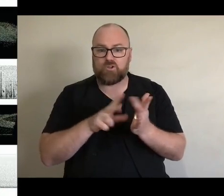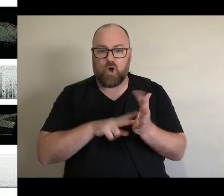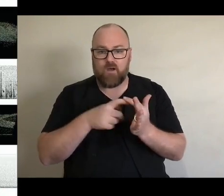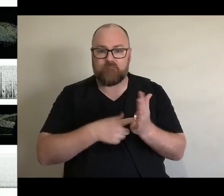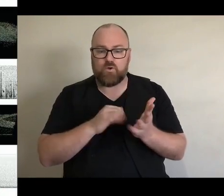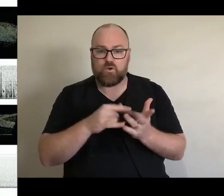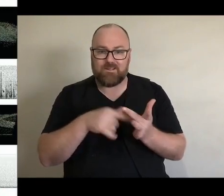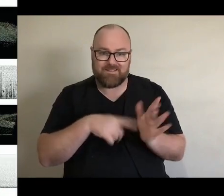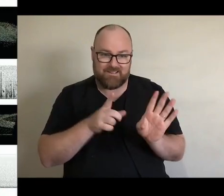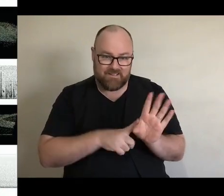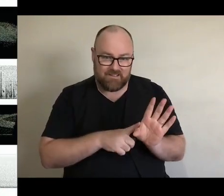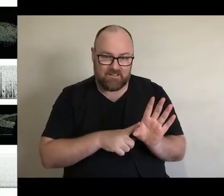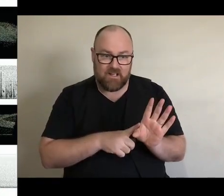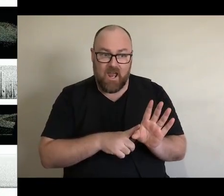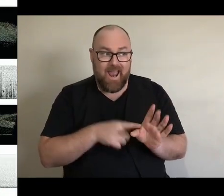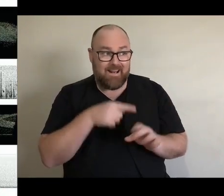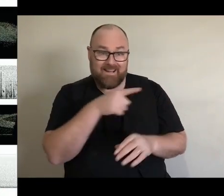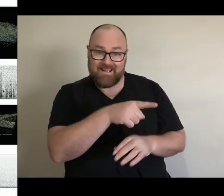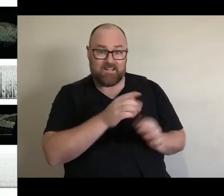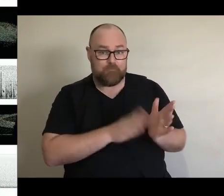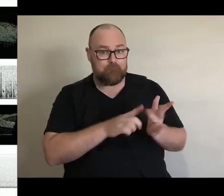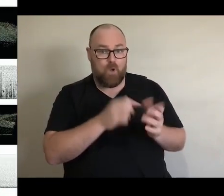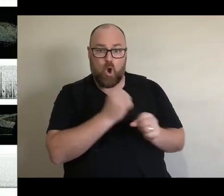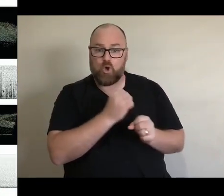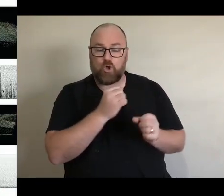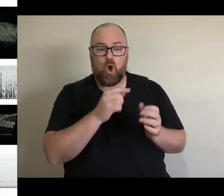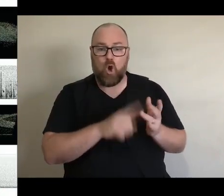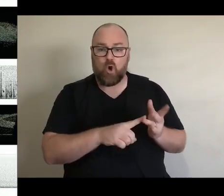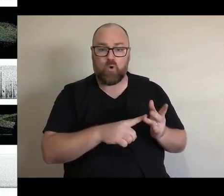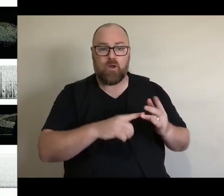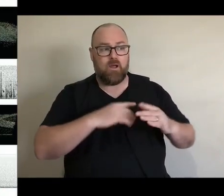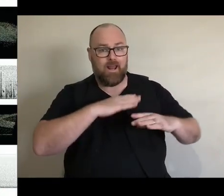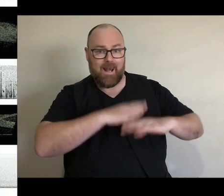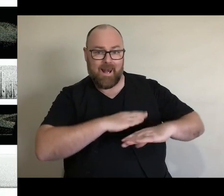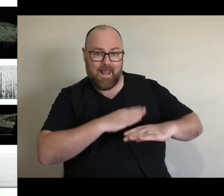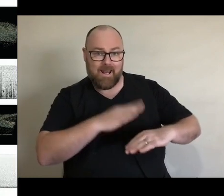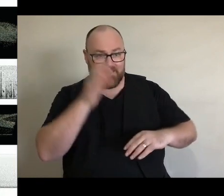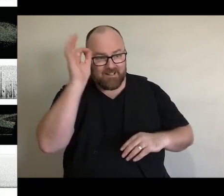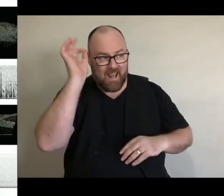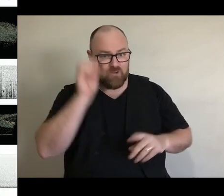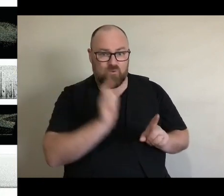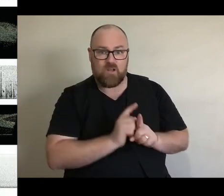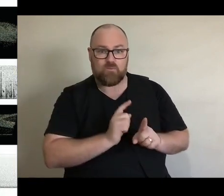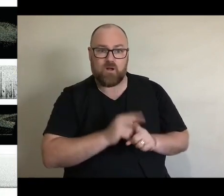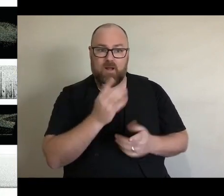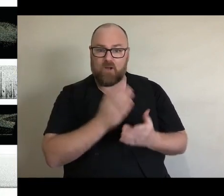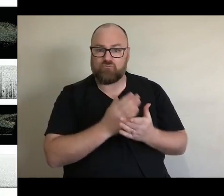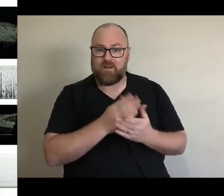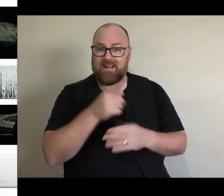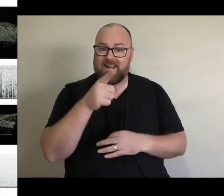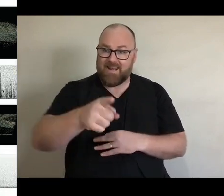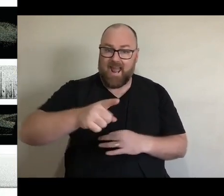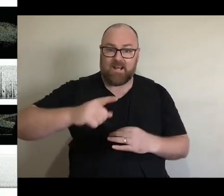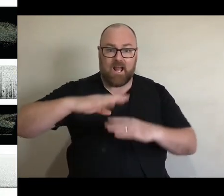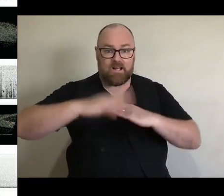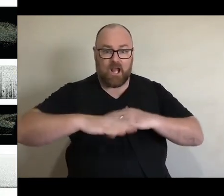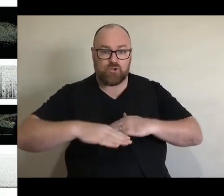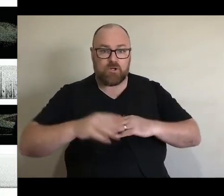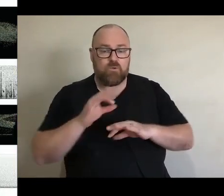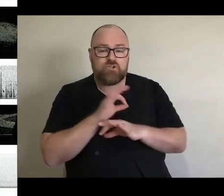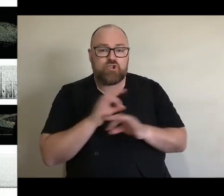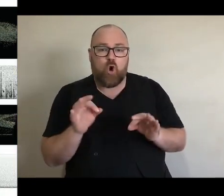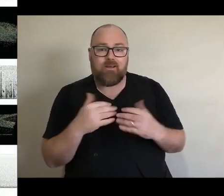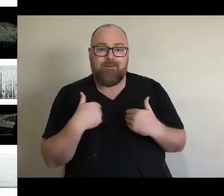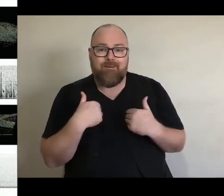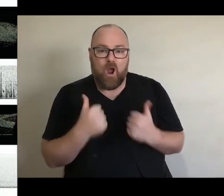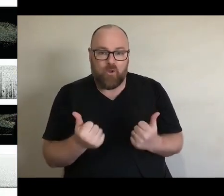Mogo Land Council and other traditional fire practitioners, is that country was not healthy. That's why it burnt that way, right? In a